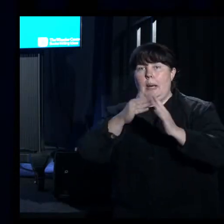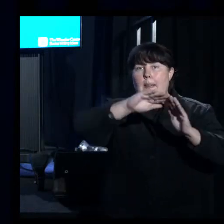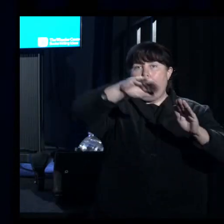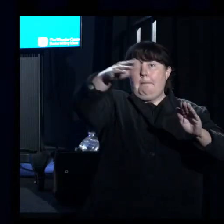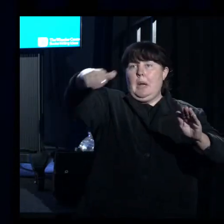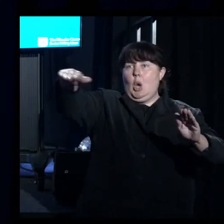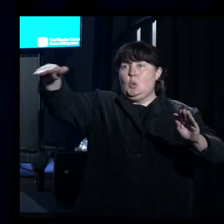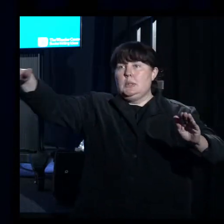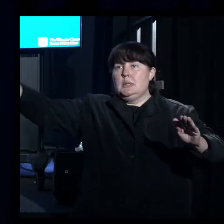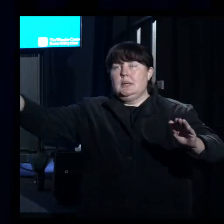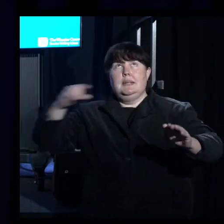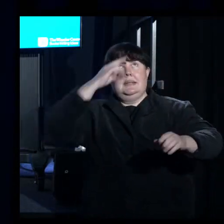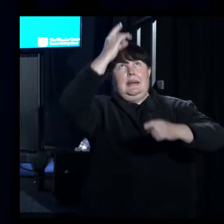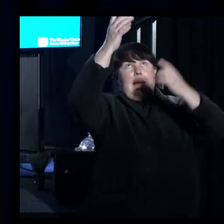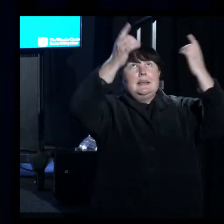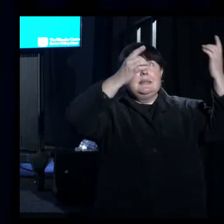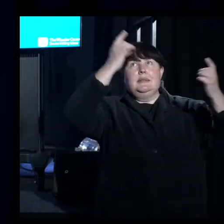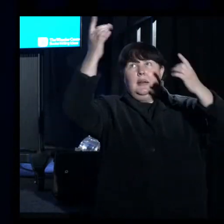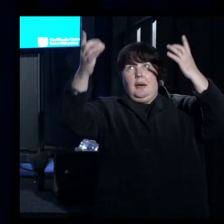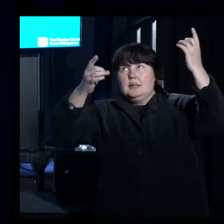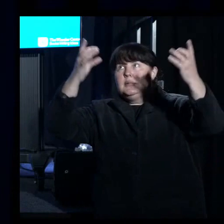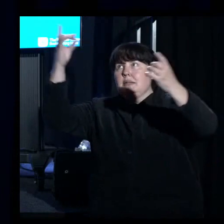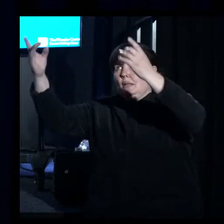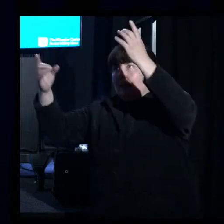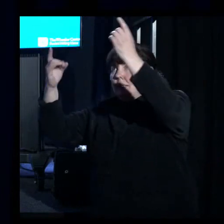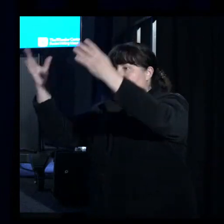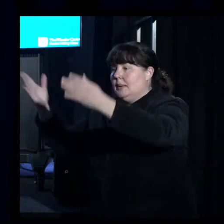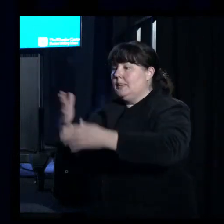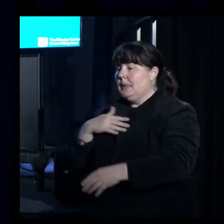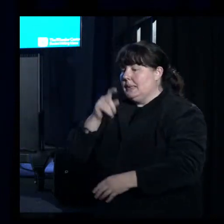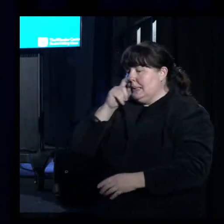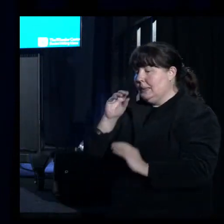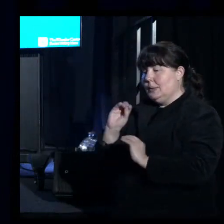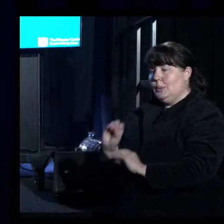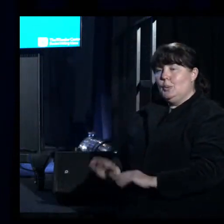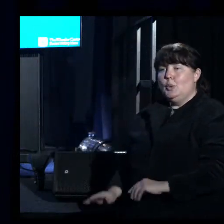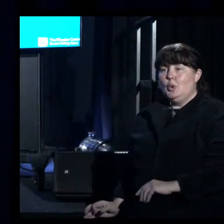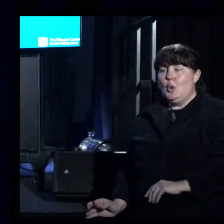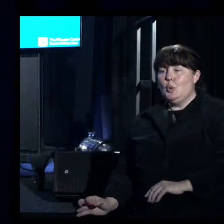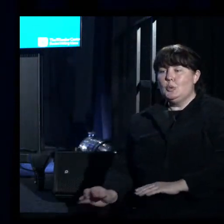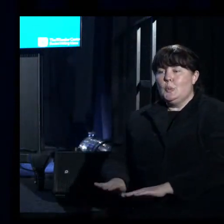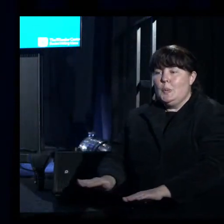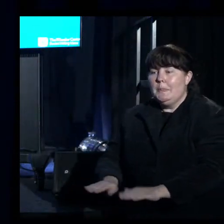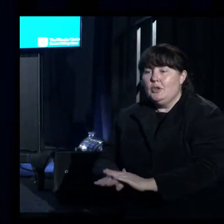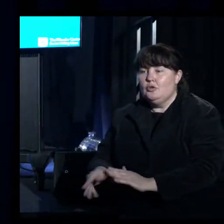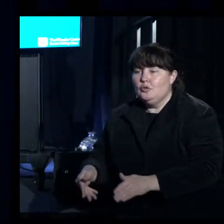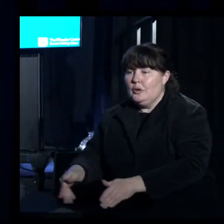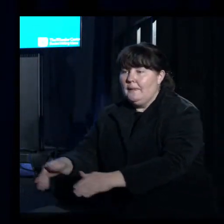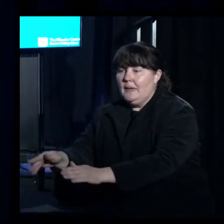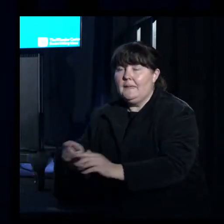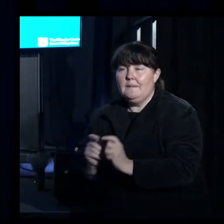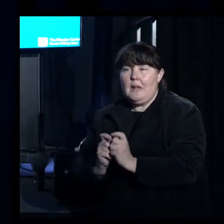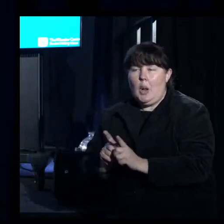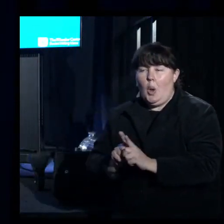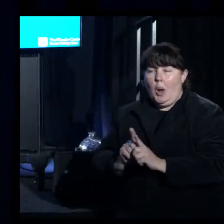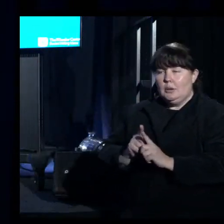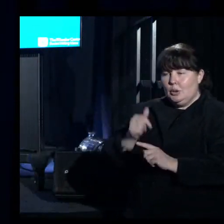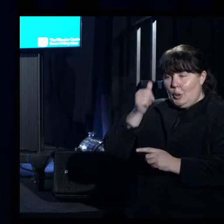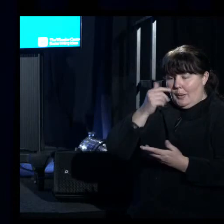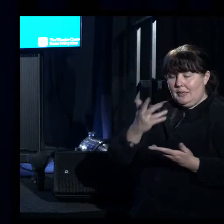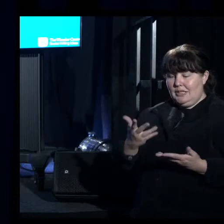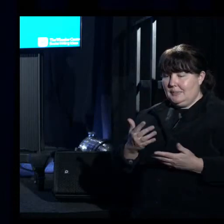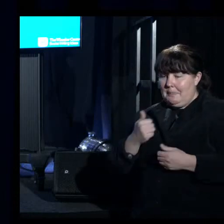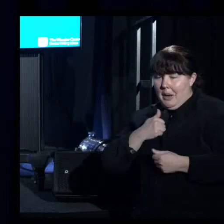My sister taught my dog to swim in the river her namesake bruised into the valley we know like each other's hands.